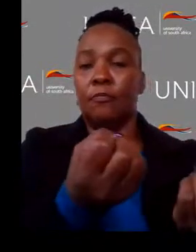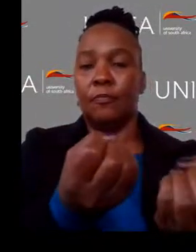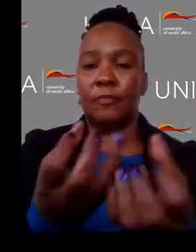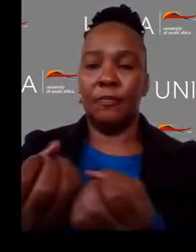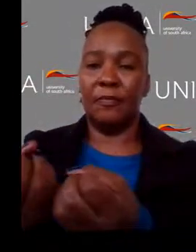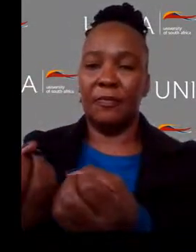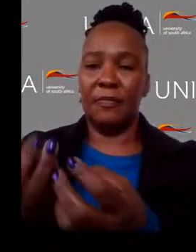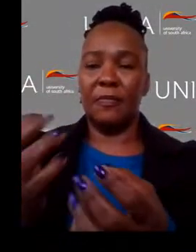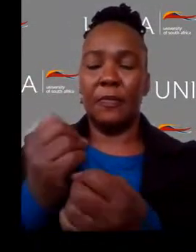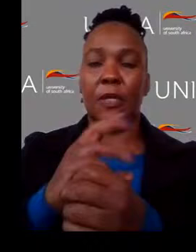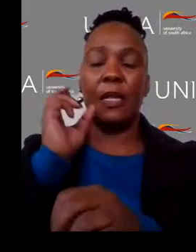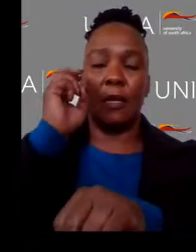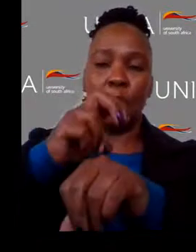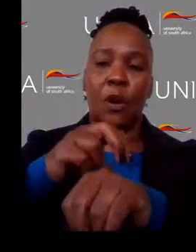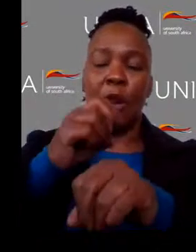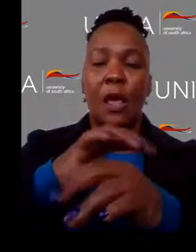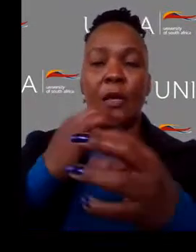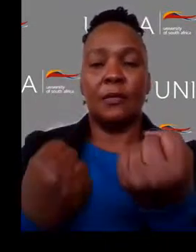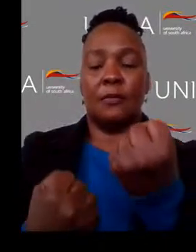the required support.